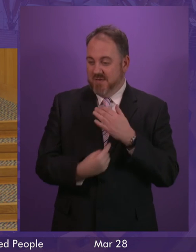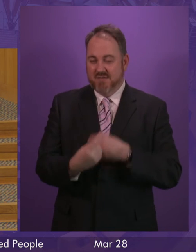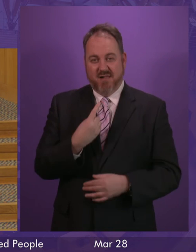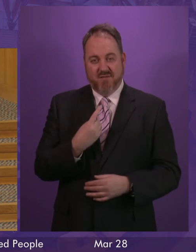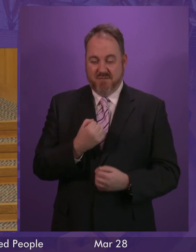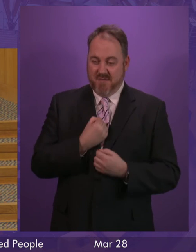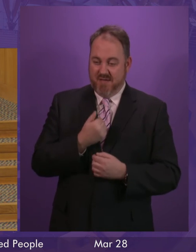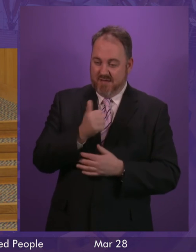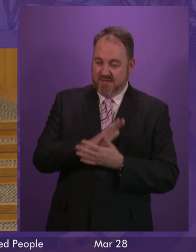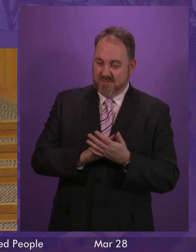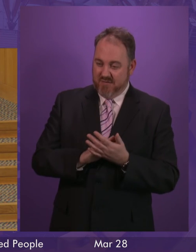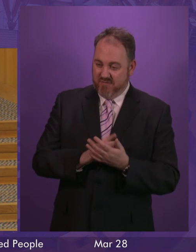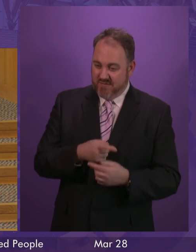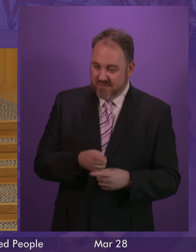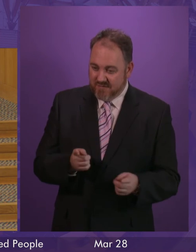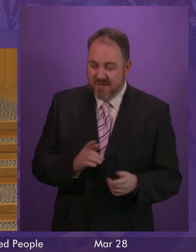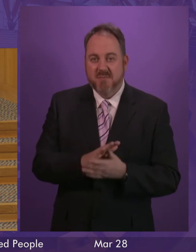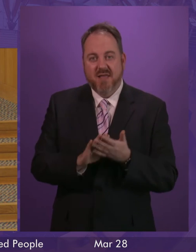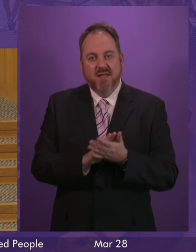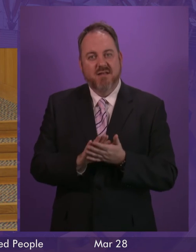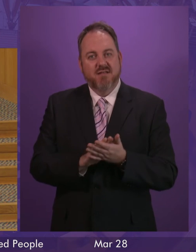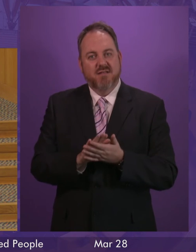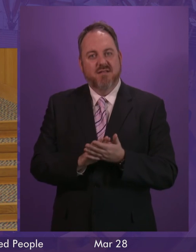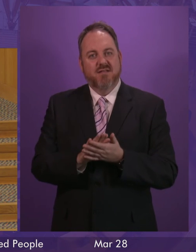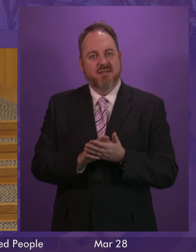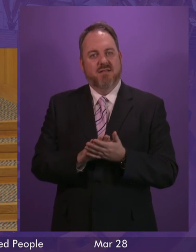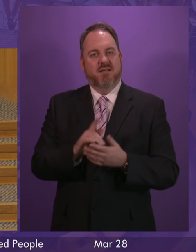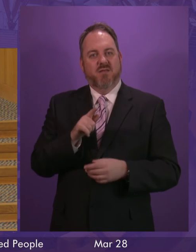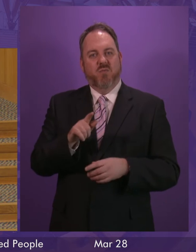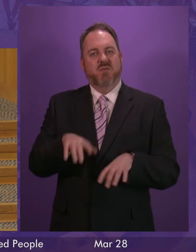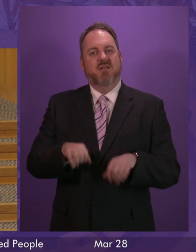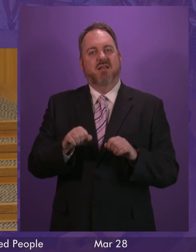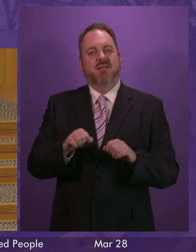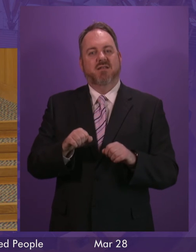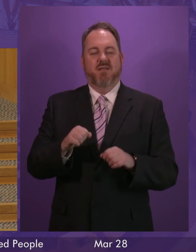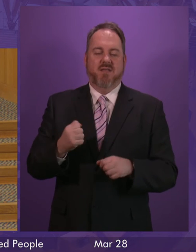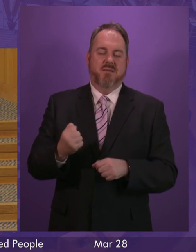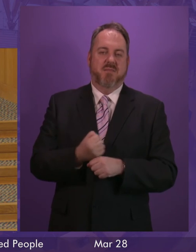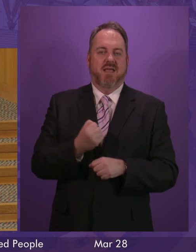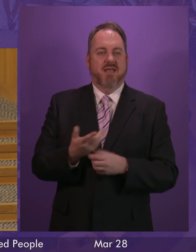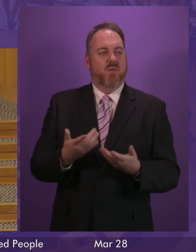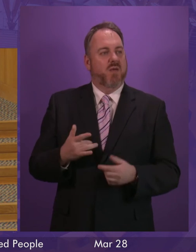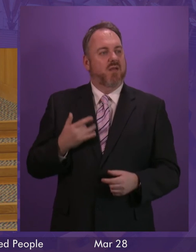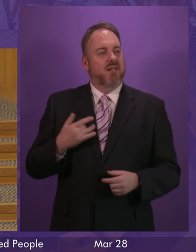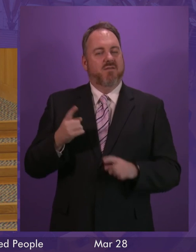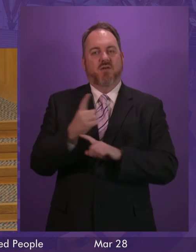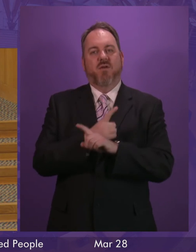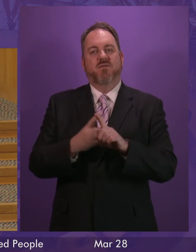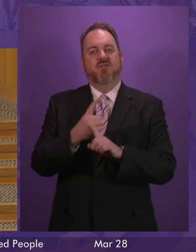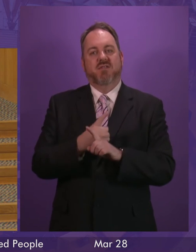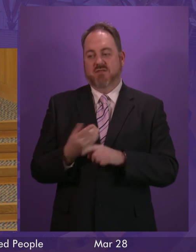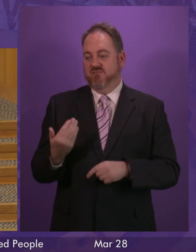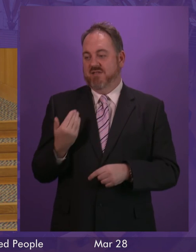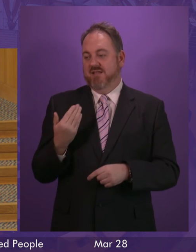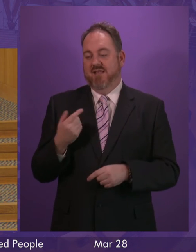the opportunity to be invited to open the Making Where We Live Better conference in 2017, which was organised by my